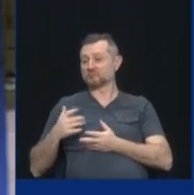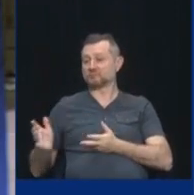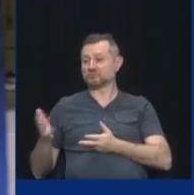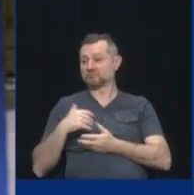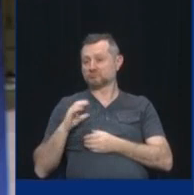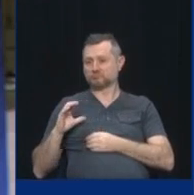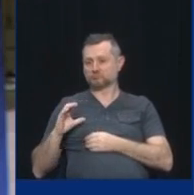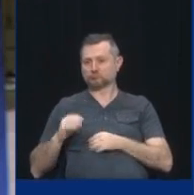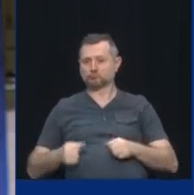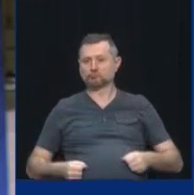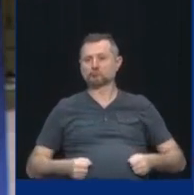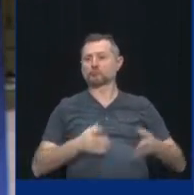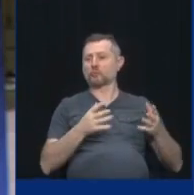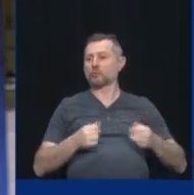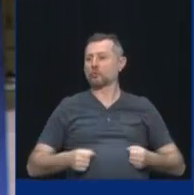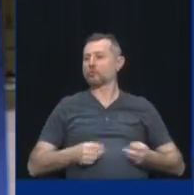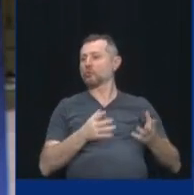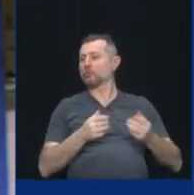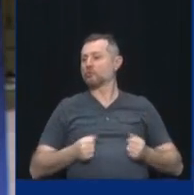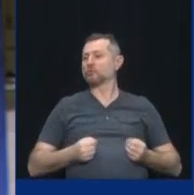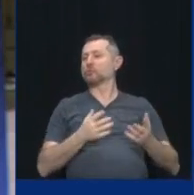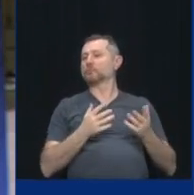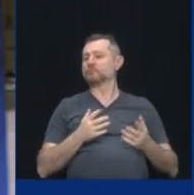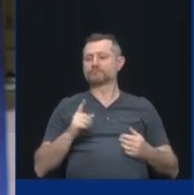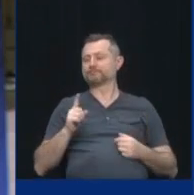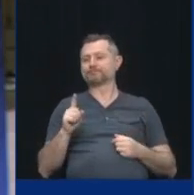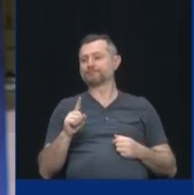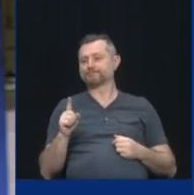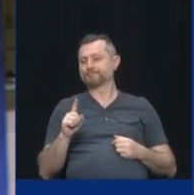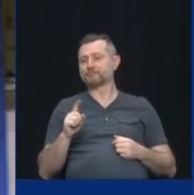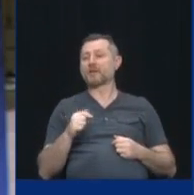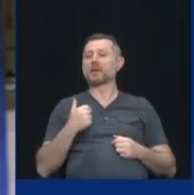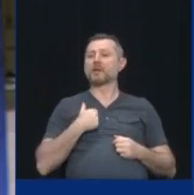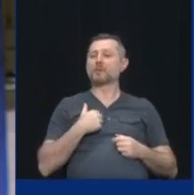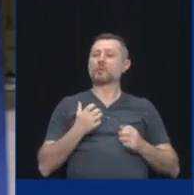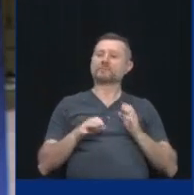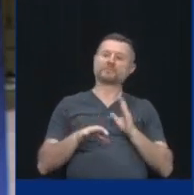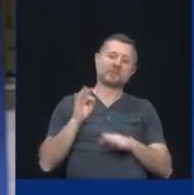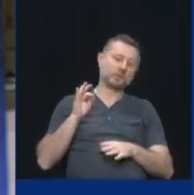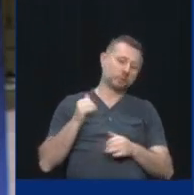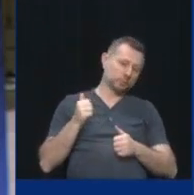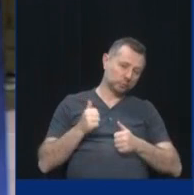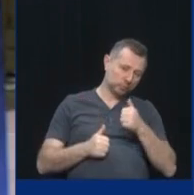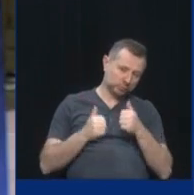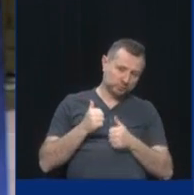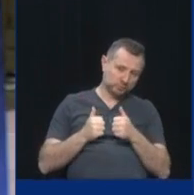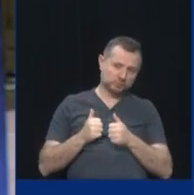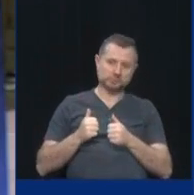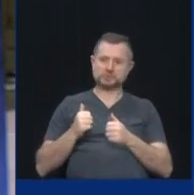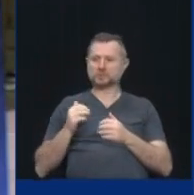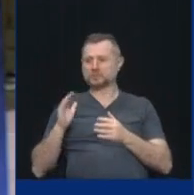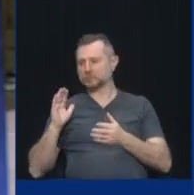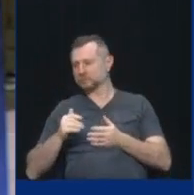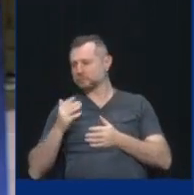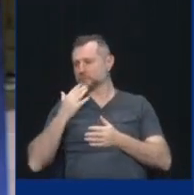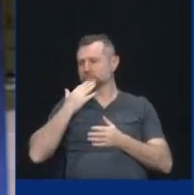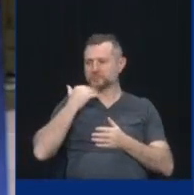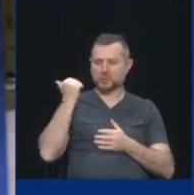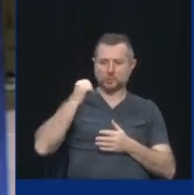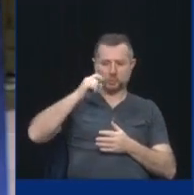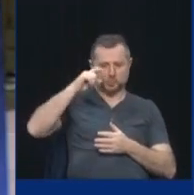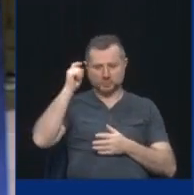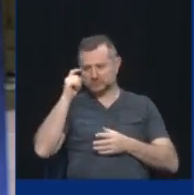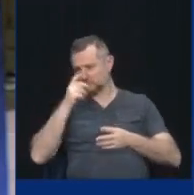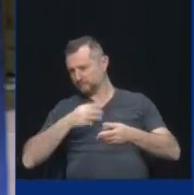is not the most cost-effective, cost-efficient way. You know that because we had